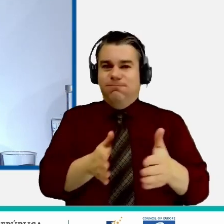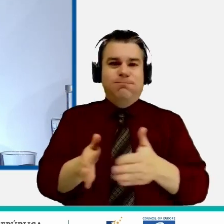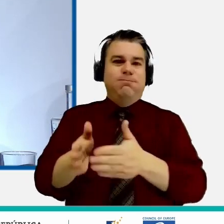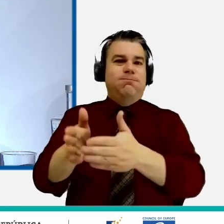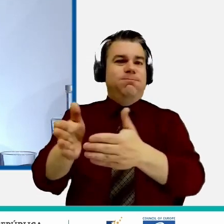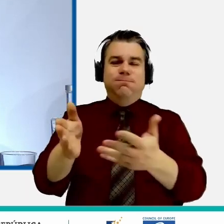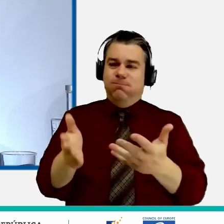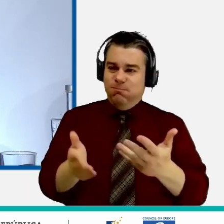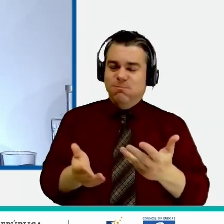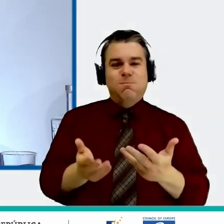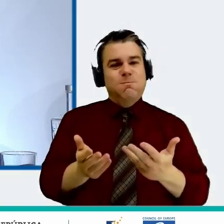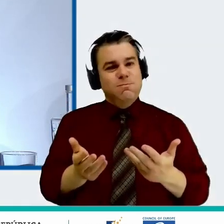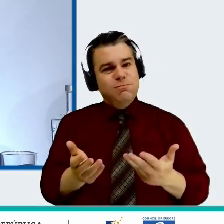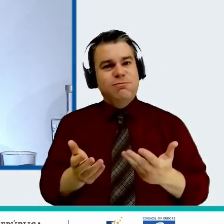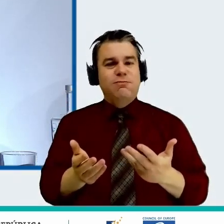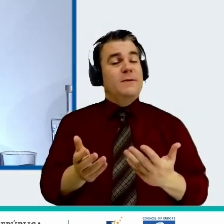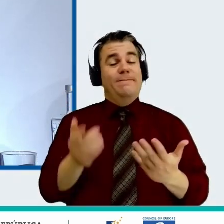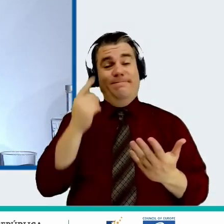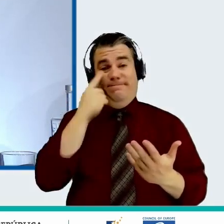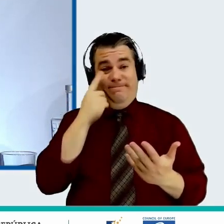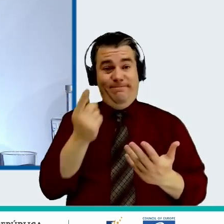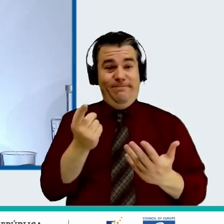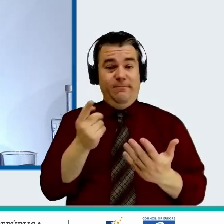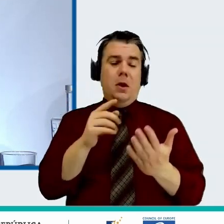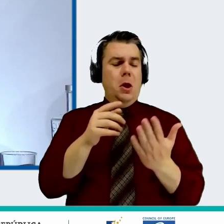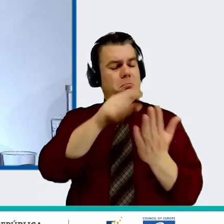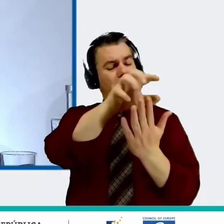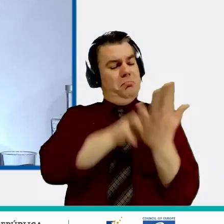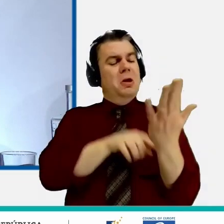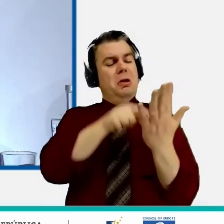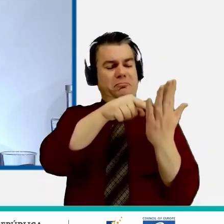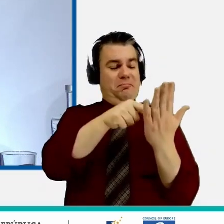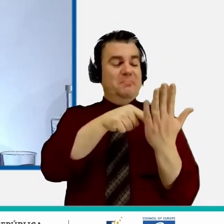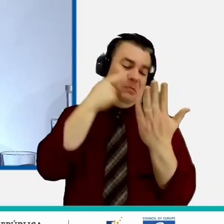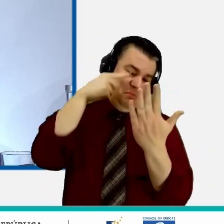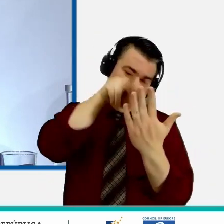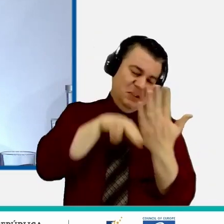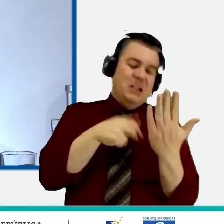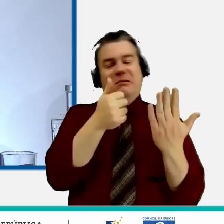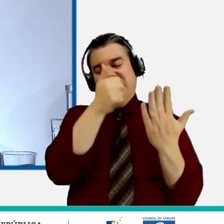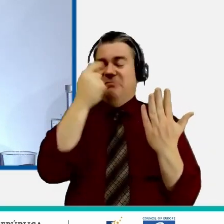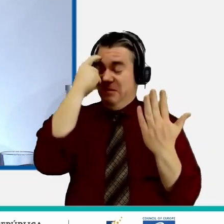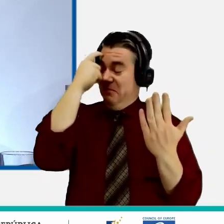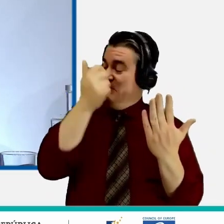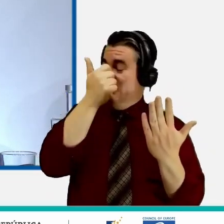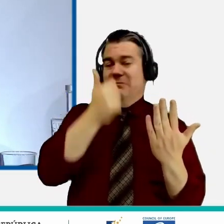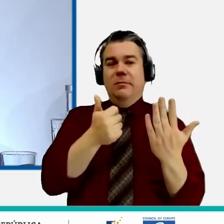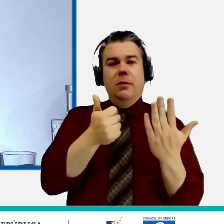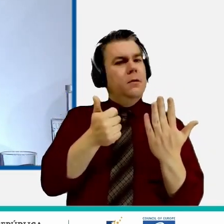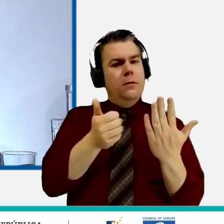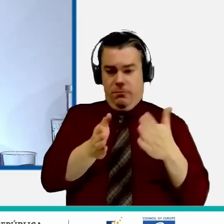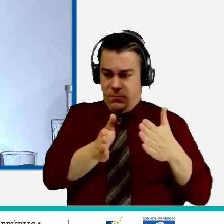prove that this is not just a document with good ideas, but this is a roadmap. And we implement this